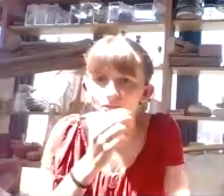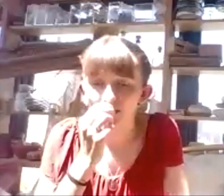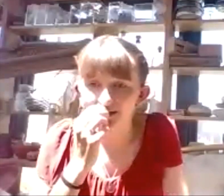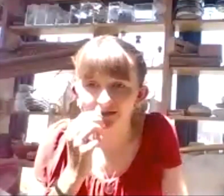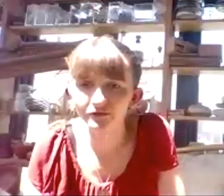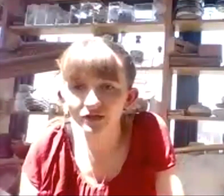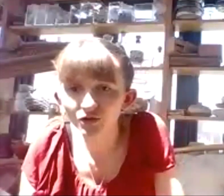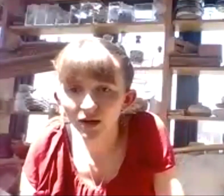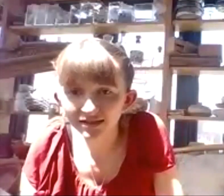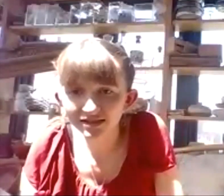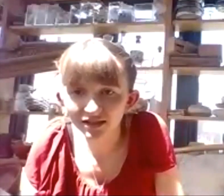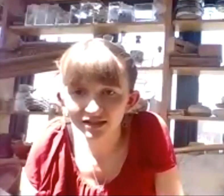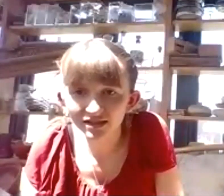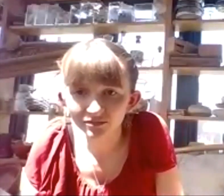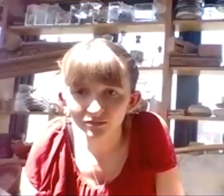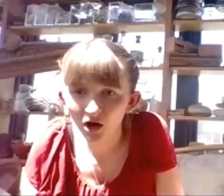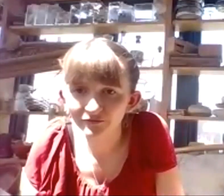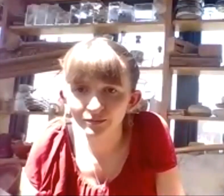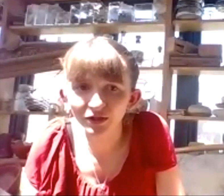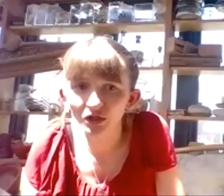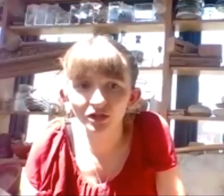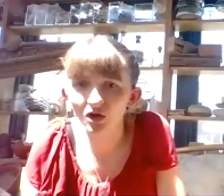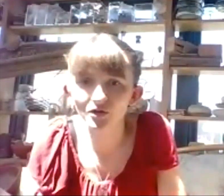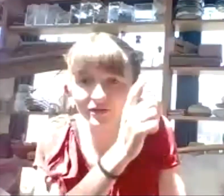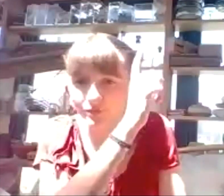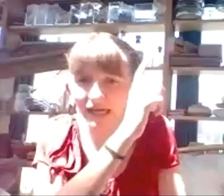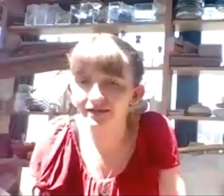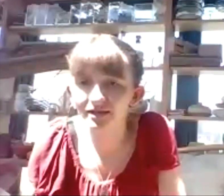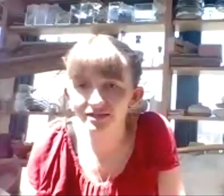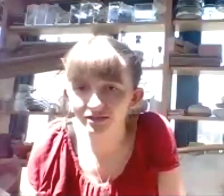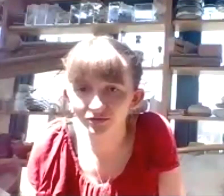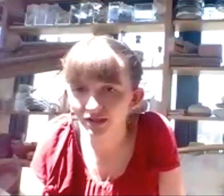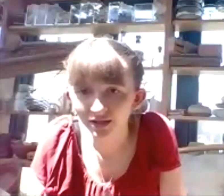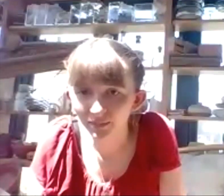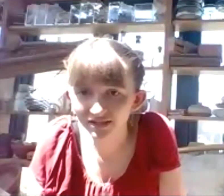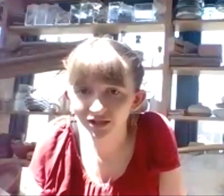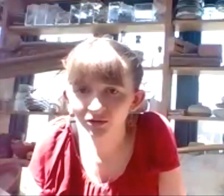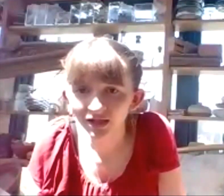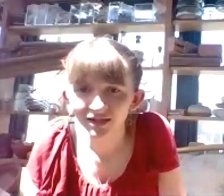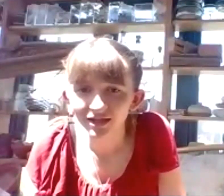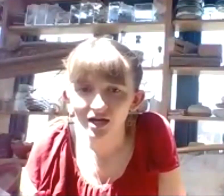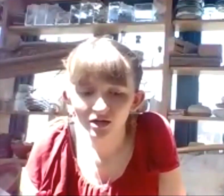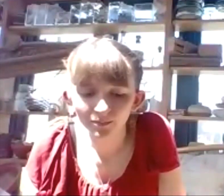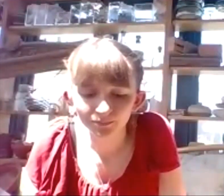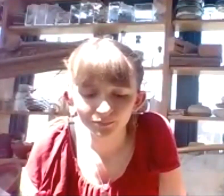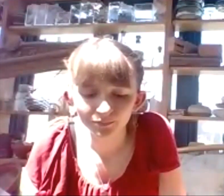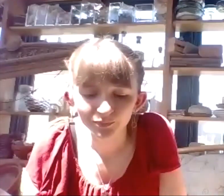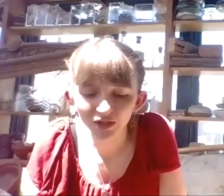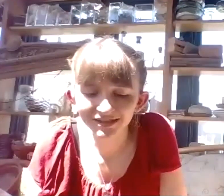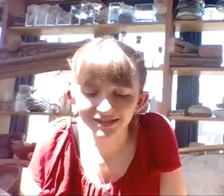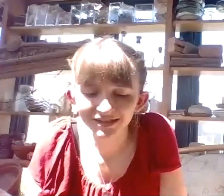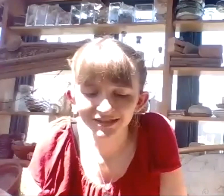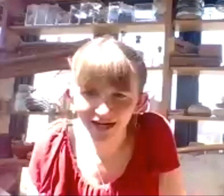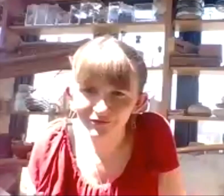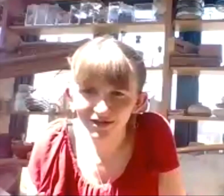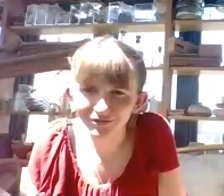middle part of the US is often pretty good, all the way from Canada to Mexico. But it depends